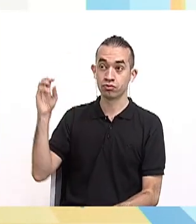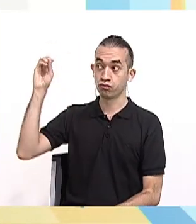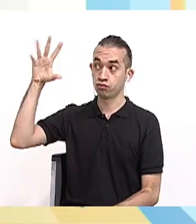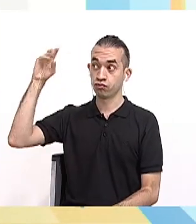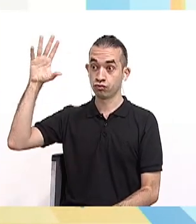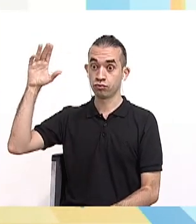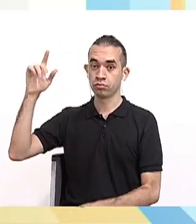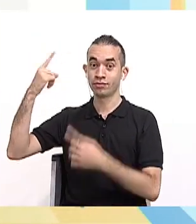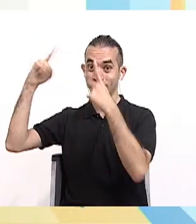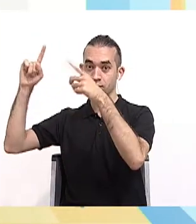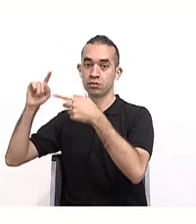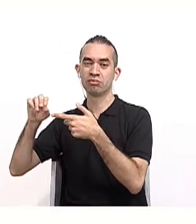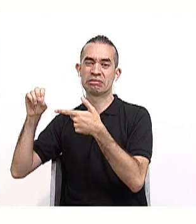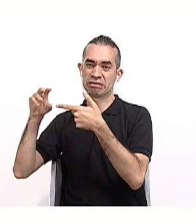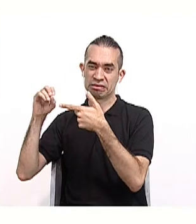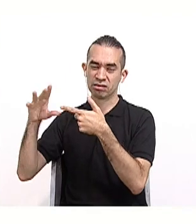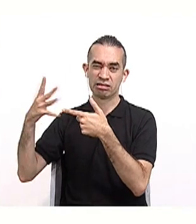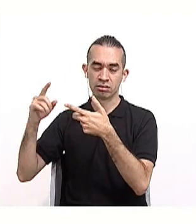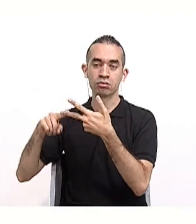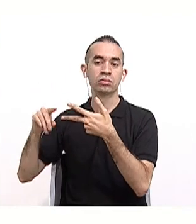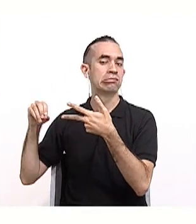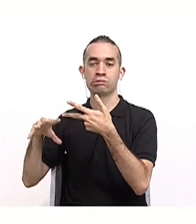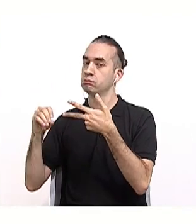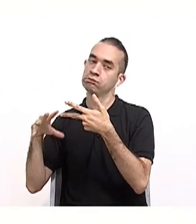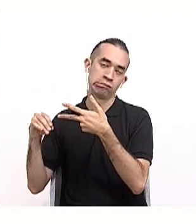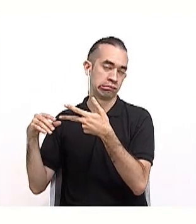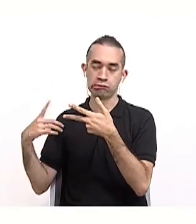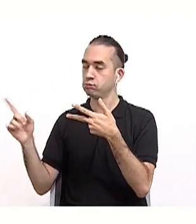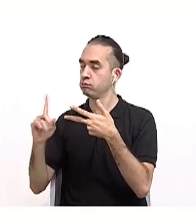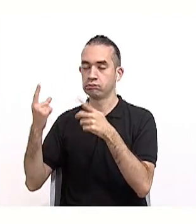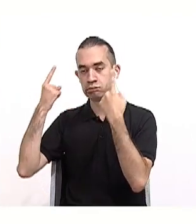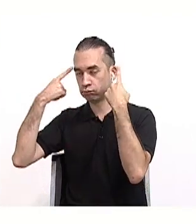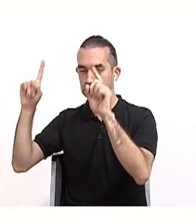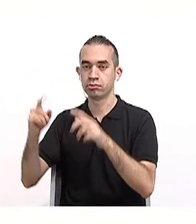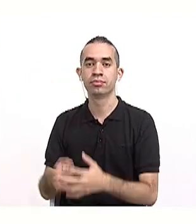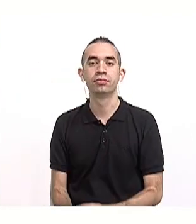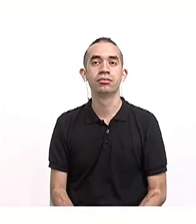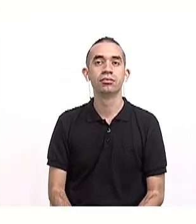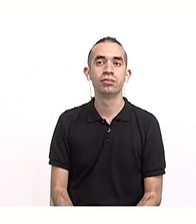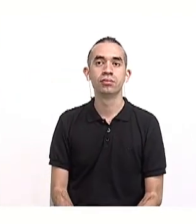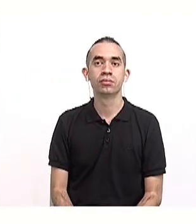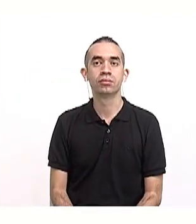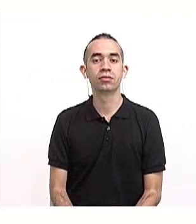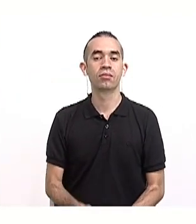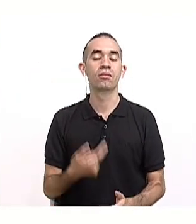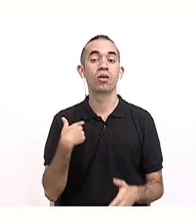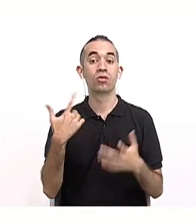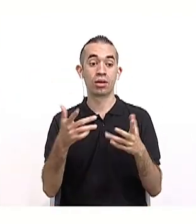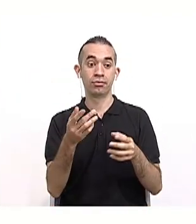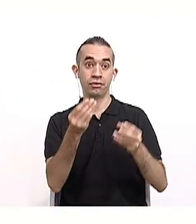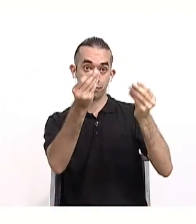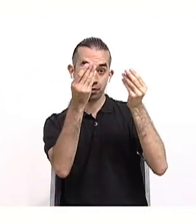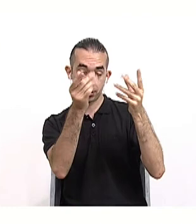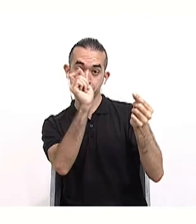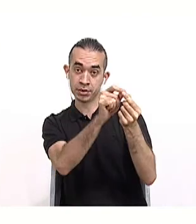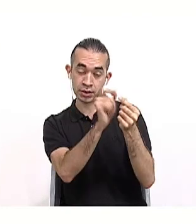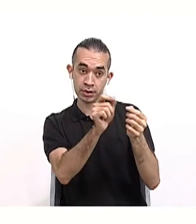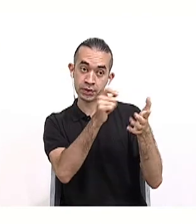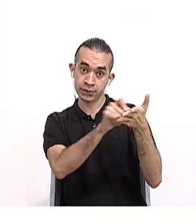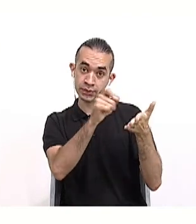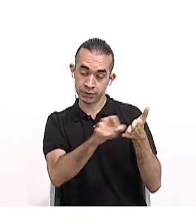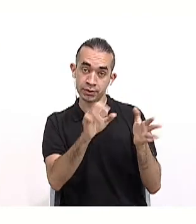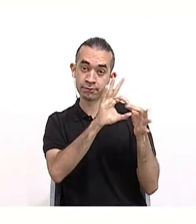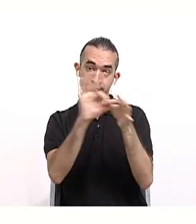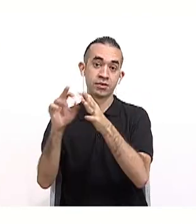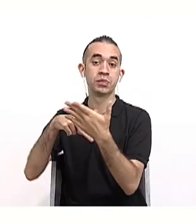in progress, or not achieved, okay? So let's start. I extracted specific information from written text about the